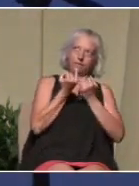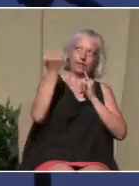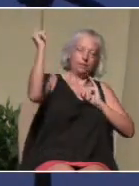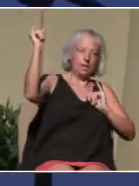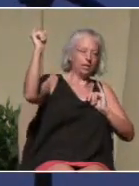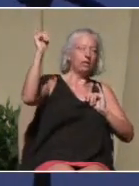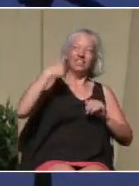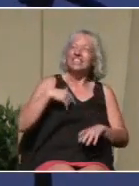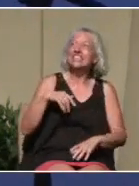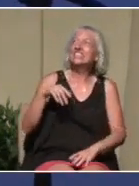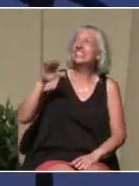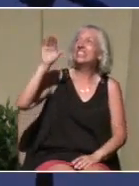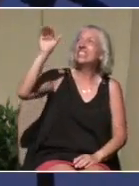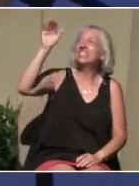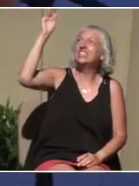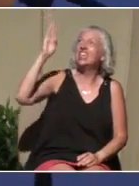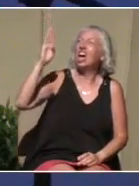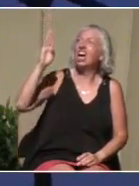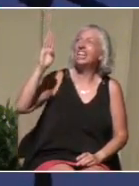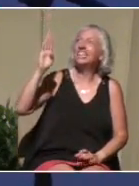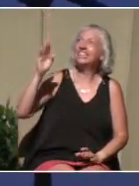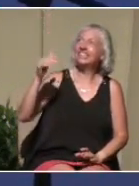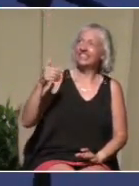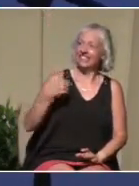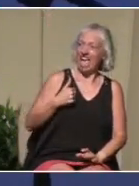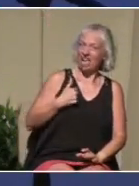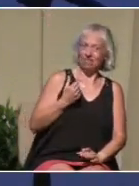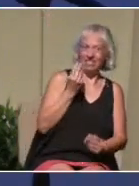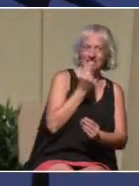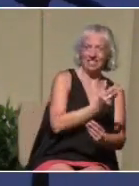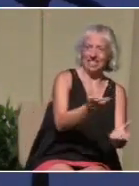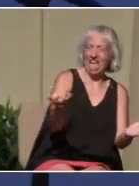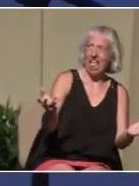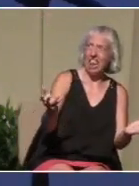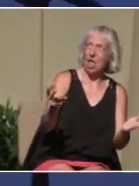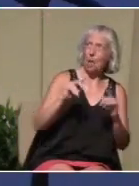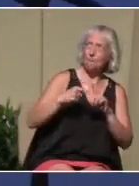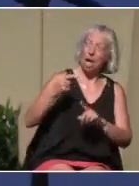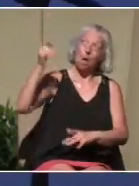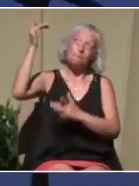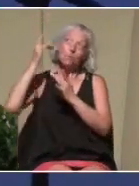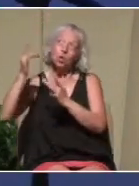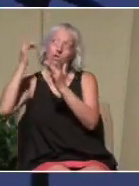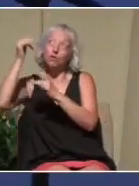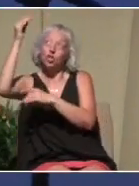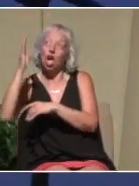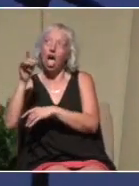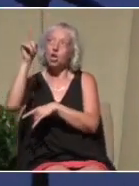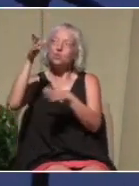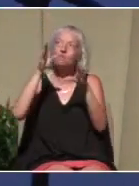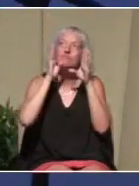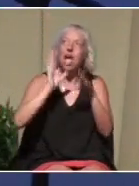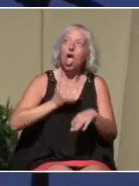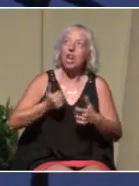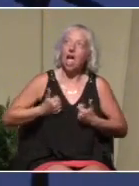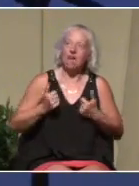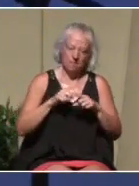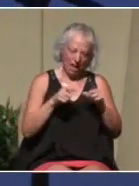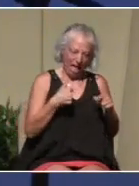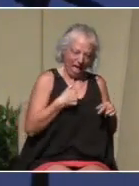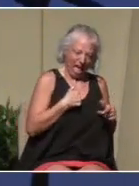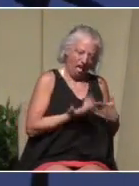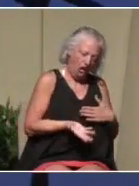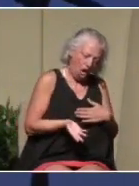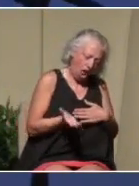said to God that evening, I said, God, I'm about to tell all of these people here about the merciful God, how you're so attentive to our life, and I've spent this